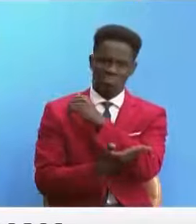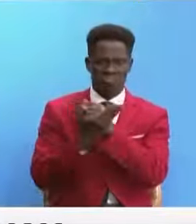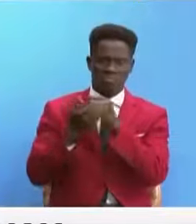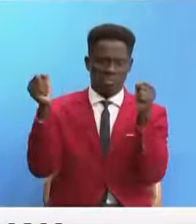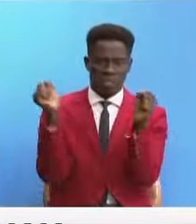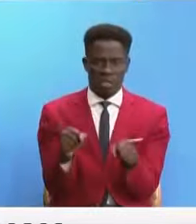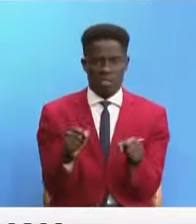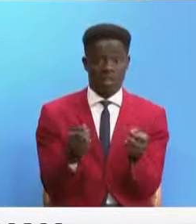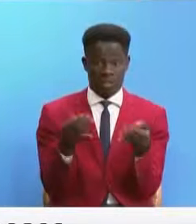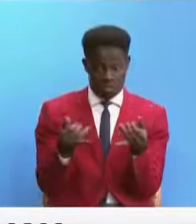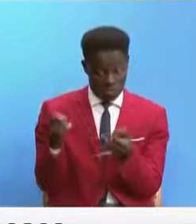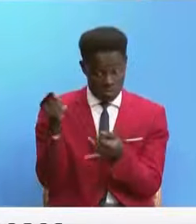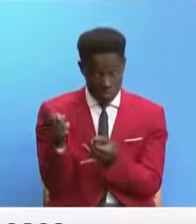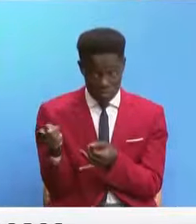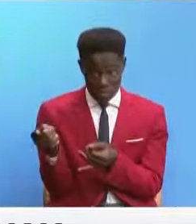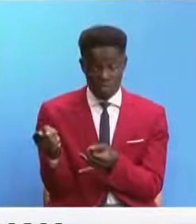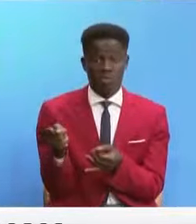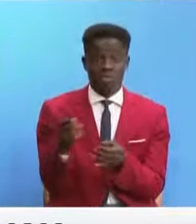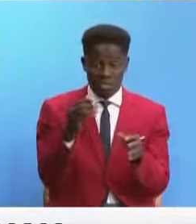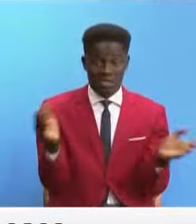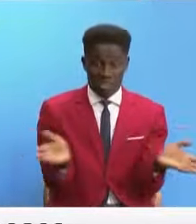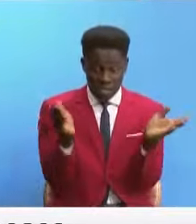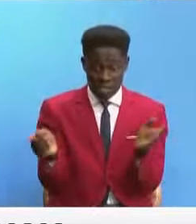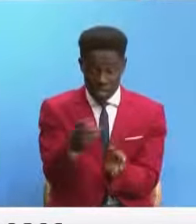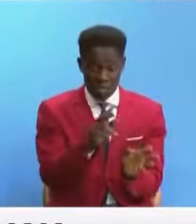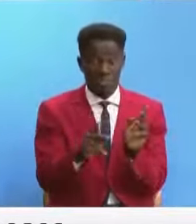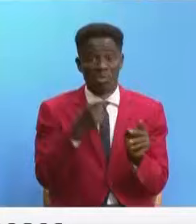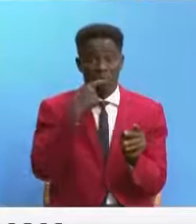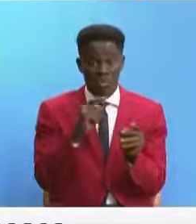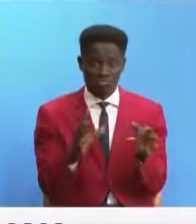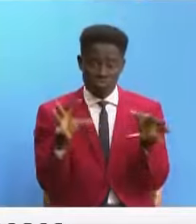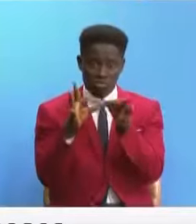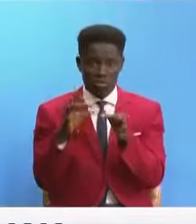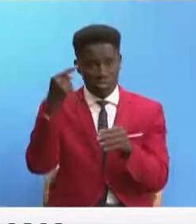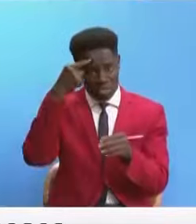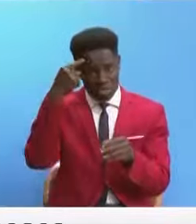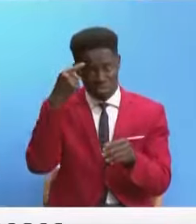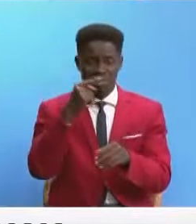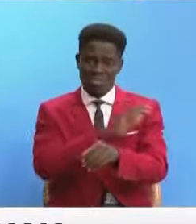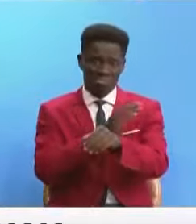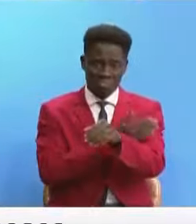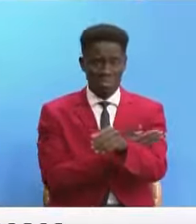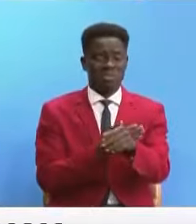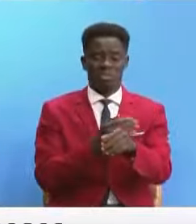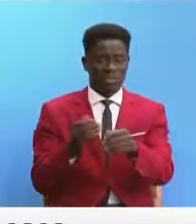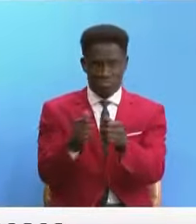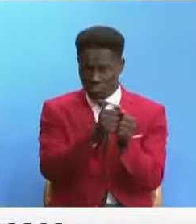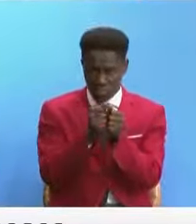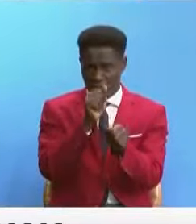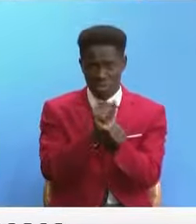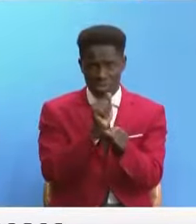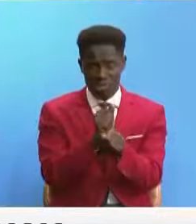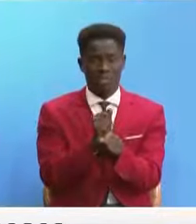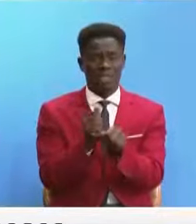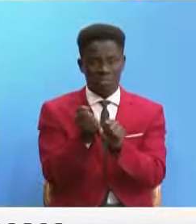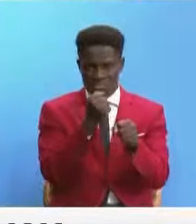cooperating partners to join hands with governments in coming up with solutions to mitigate the effects of the drought. He said this when he officially opened